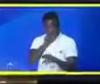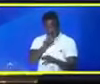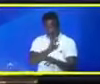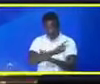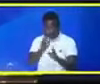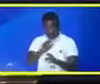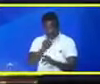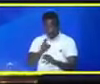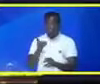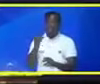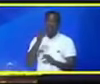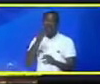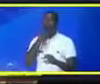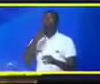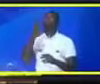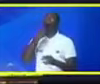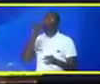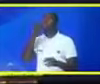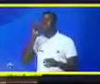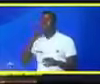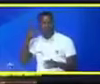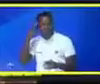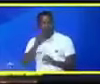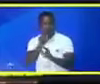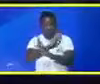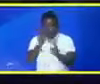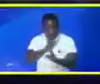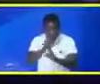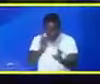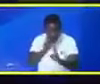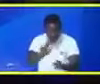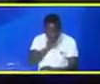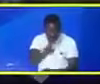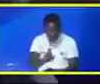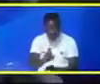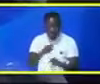Let the devil hear you. Are you ready for tonight?